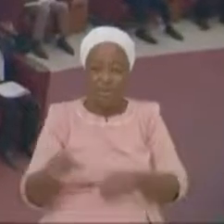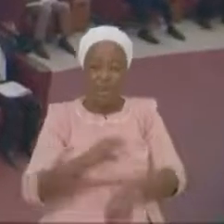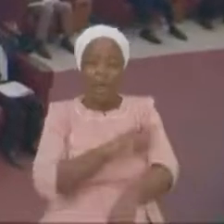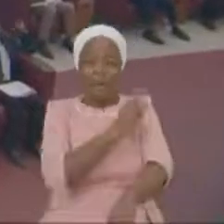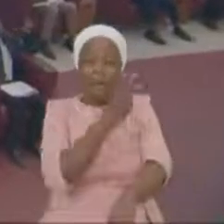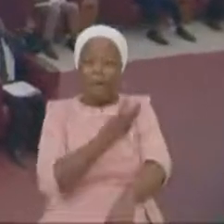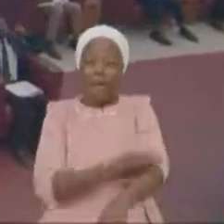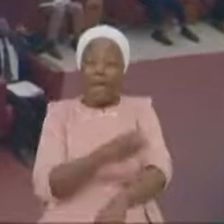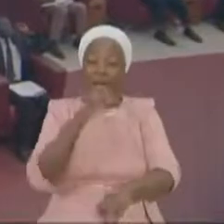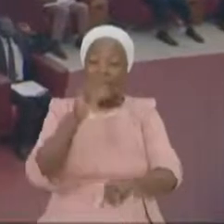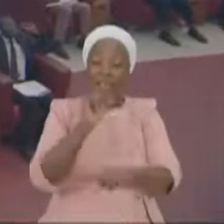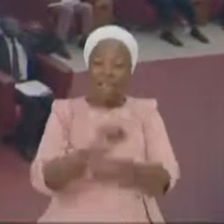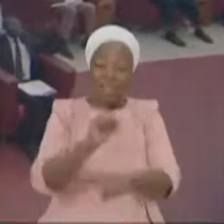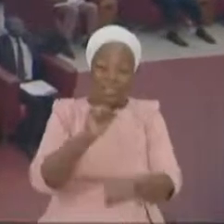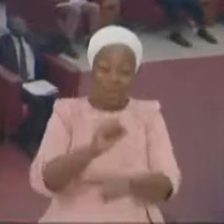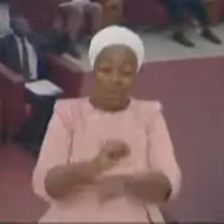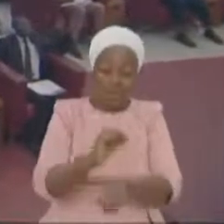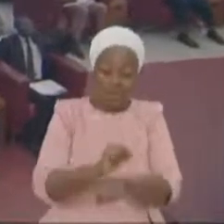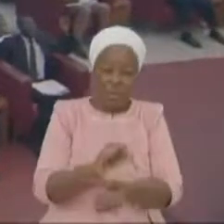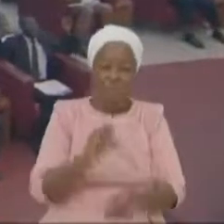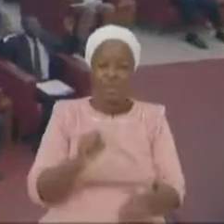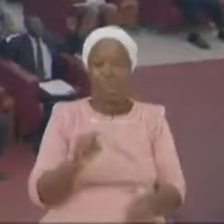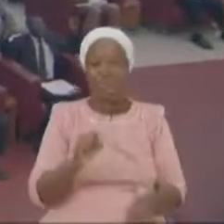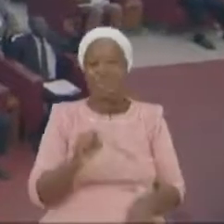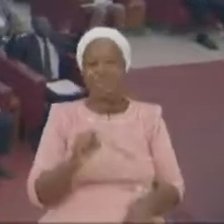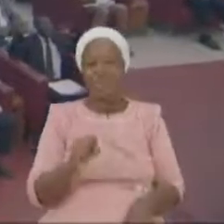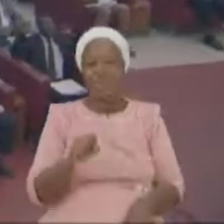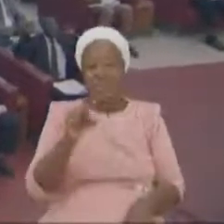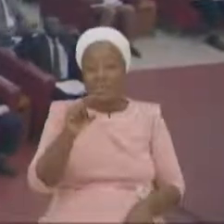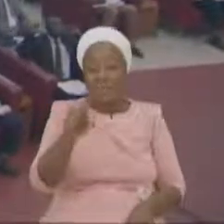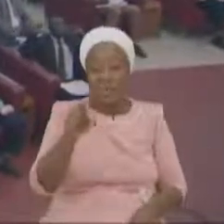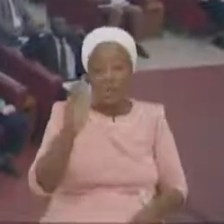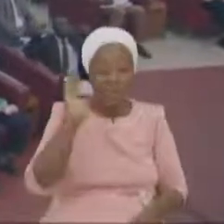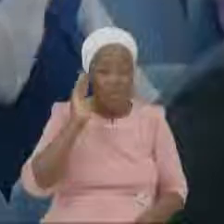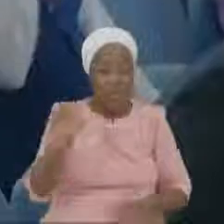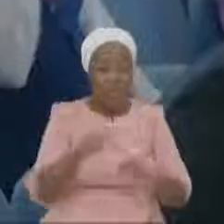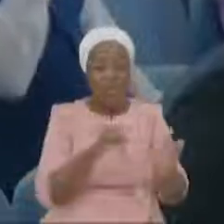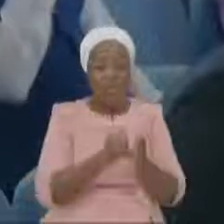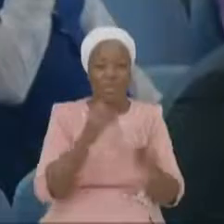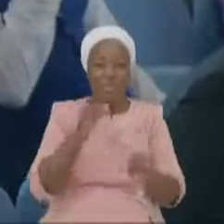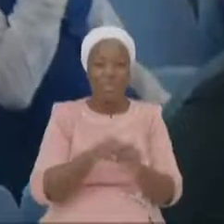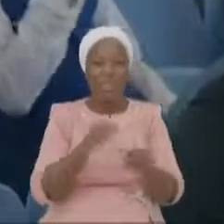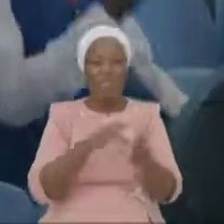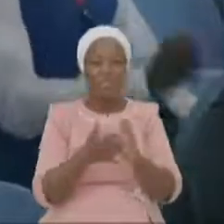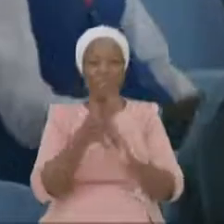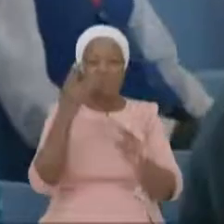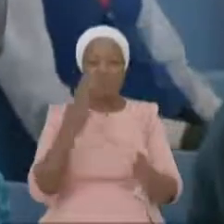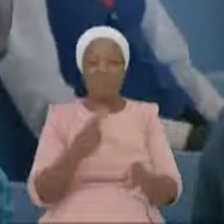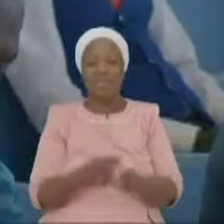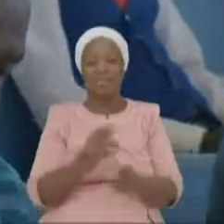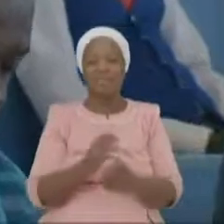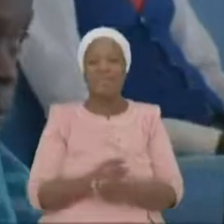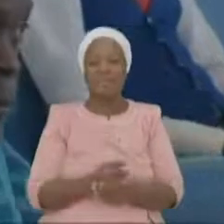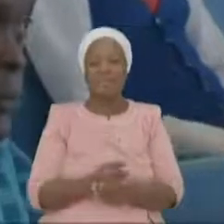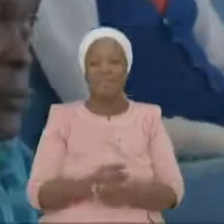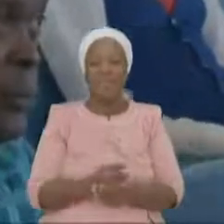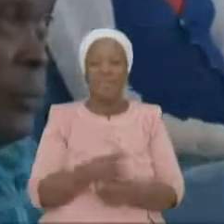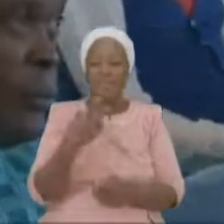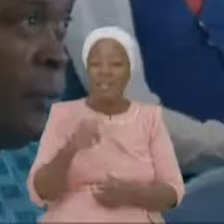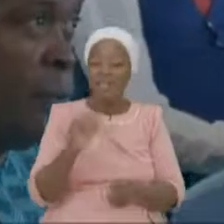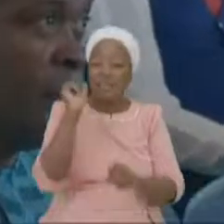mighty works. You do it in Jesus' name. The